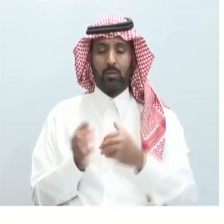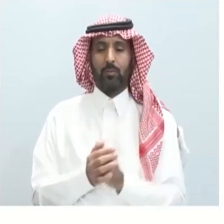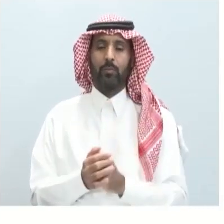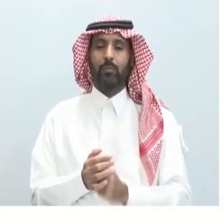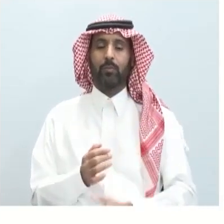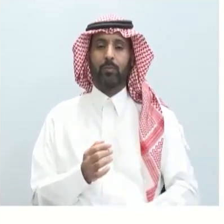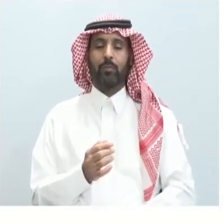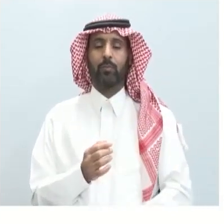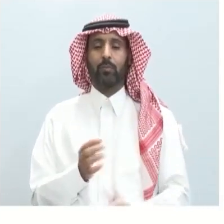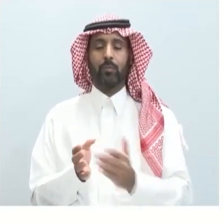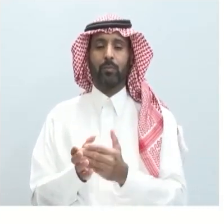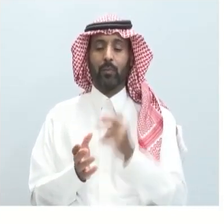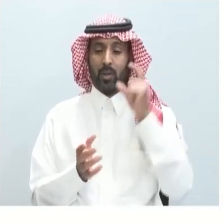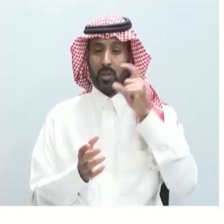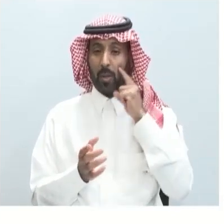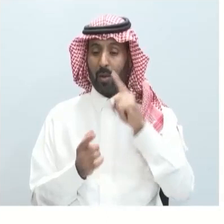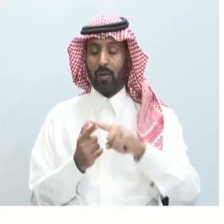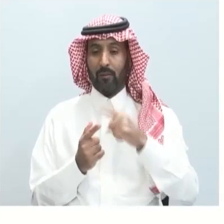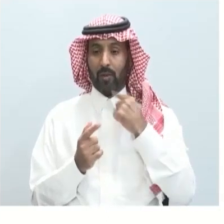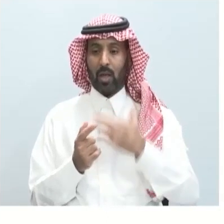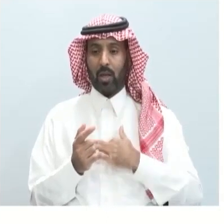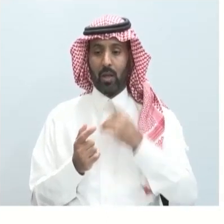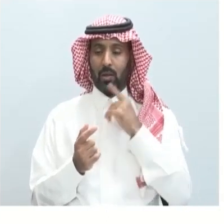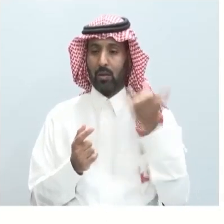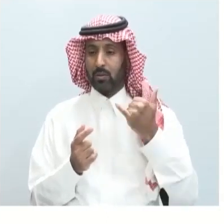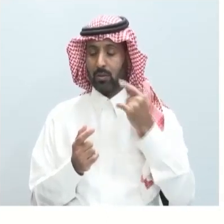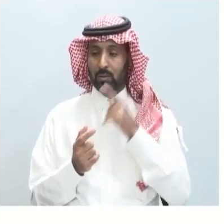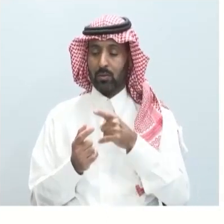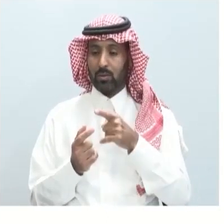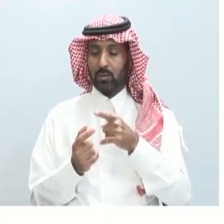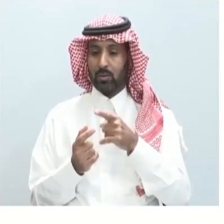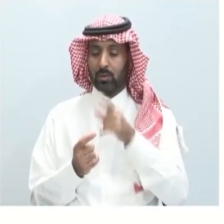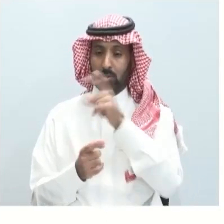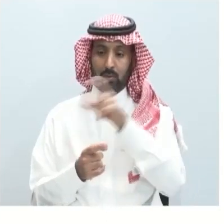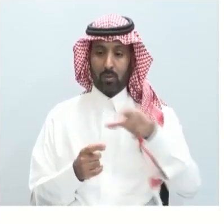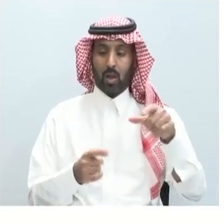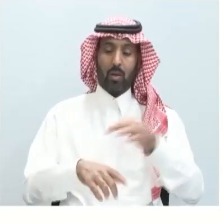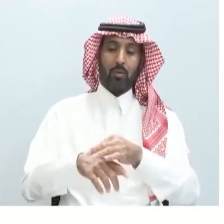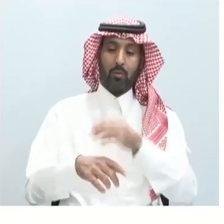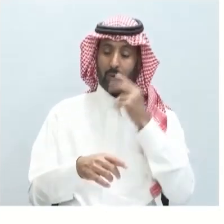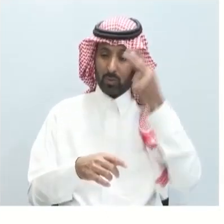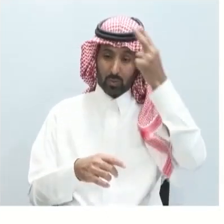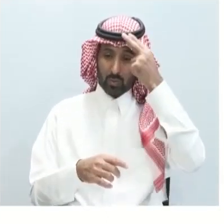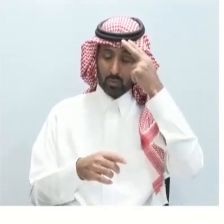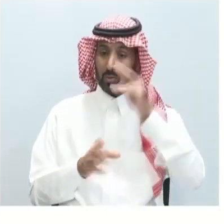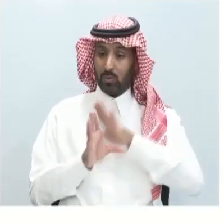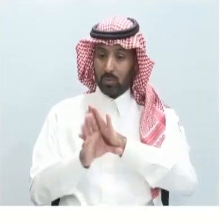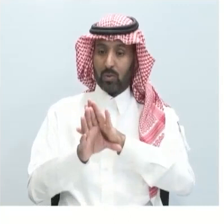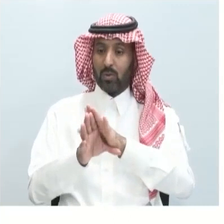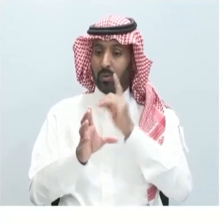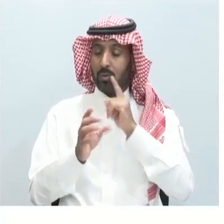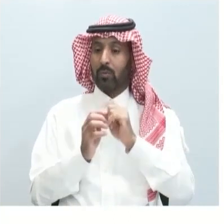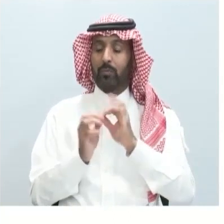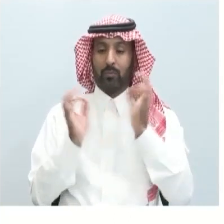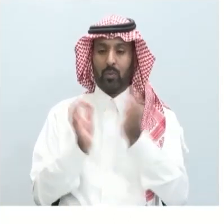also their Islamic values. Therefore, it's important for the members of Saudi society to be supported by